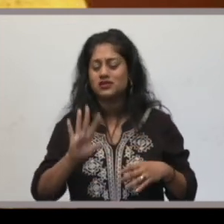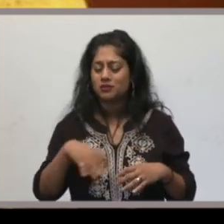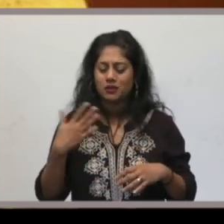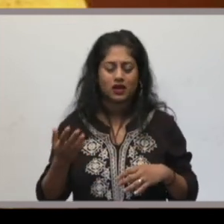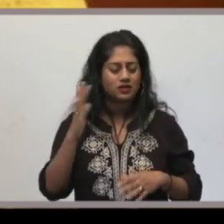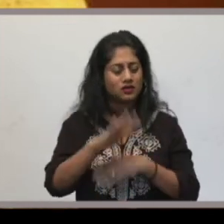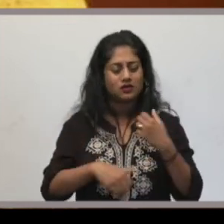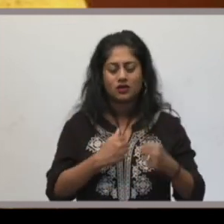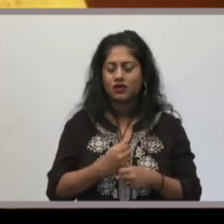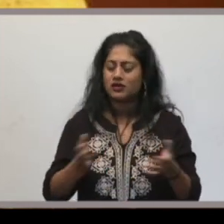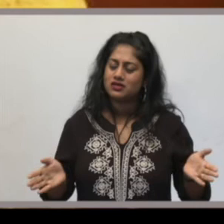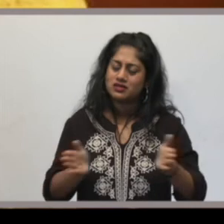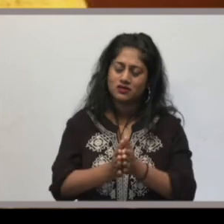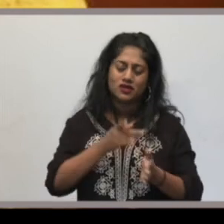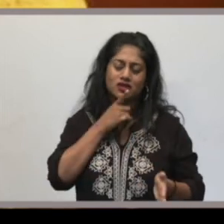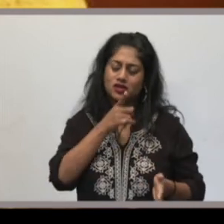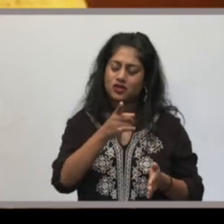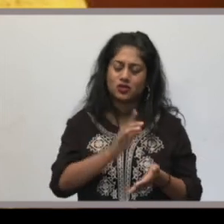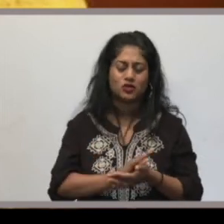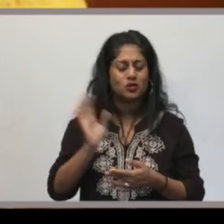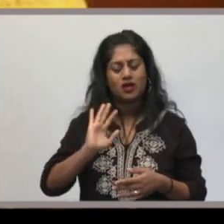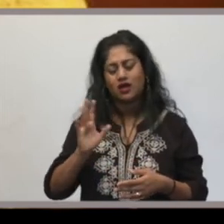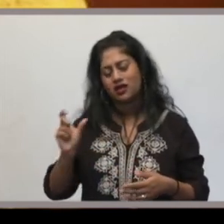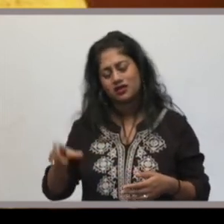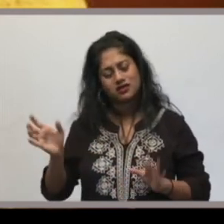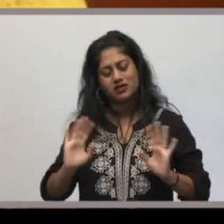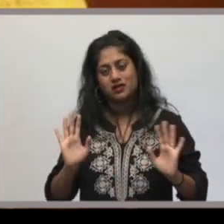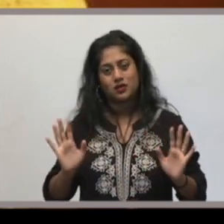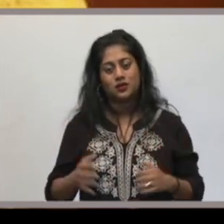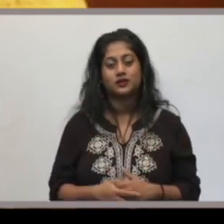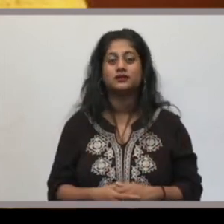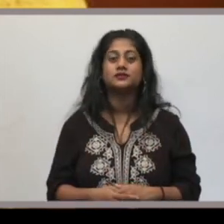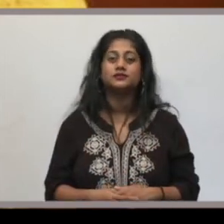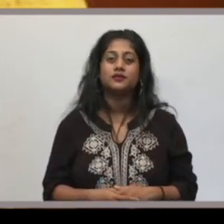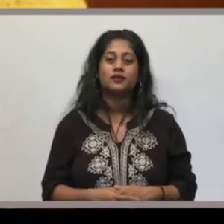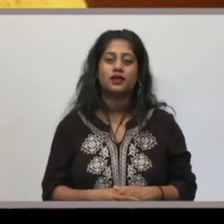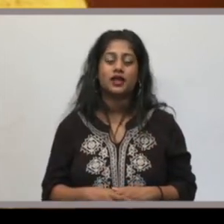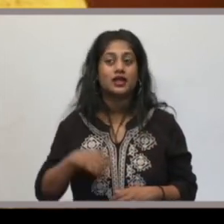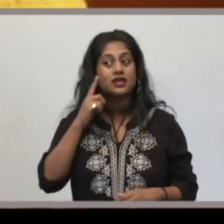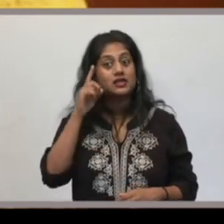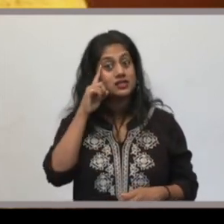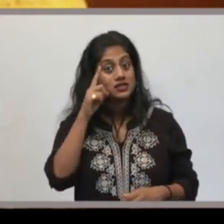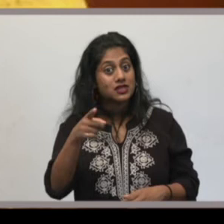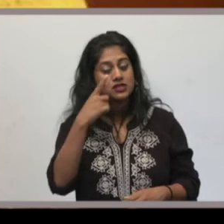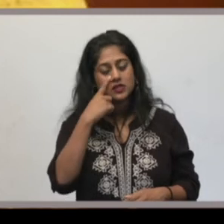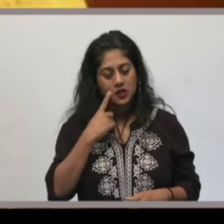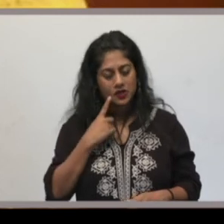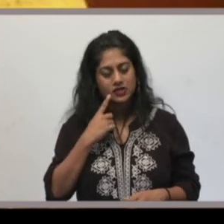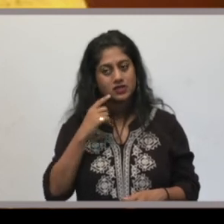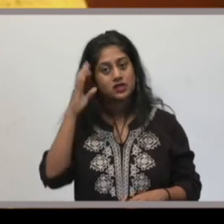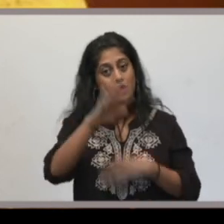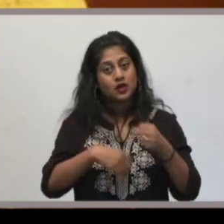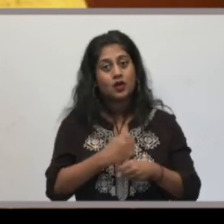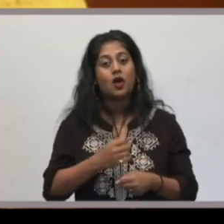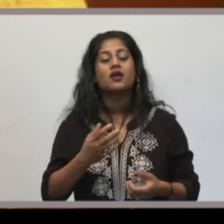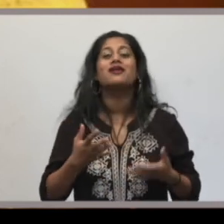caused so much of pain and hurt in your life. You're barely able to hold back the tears. I want to say to you,